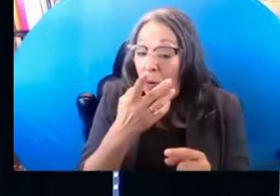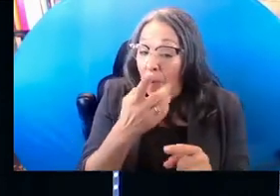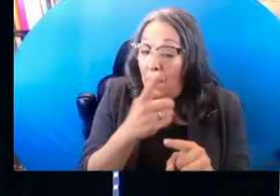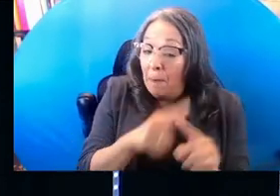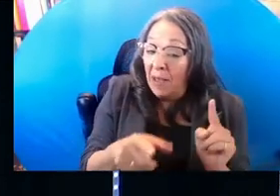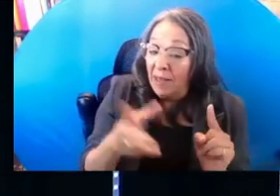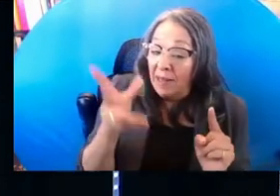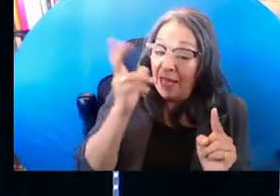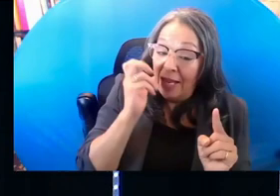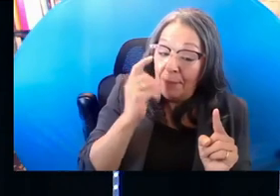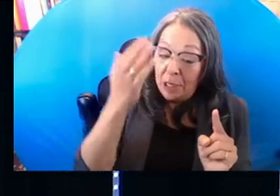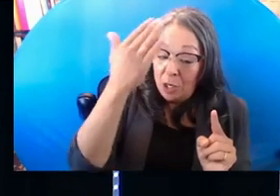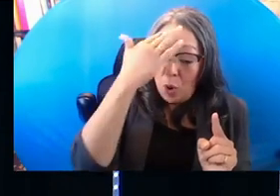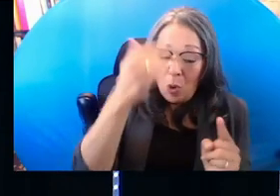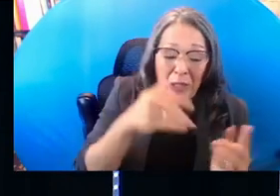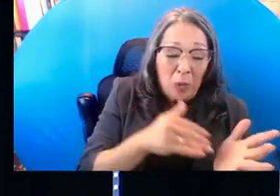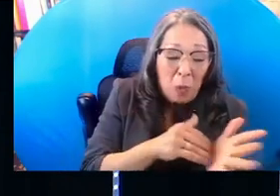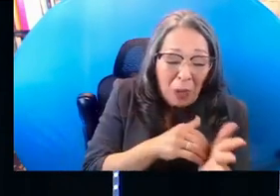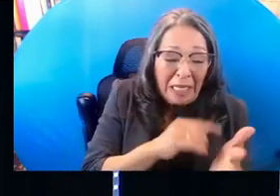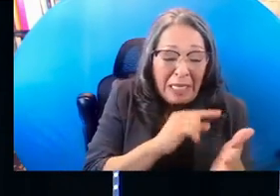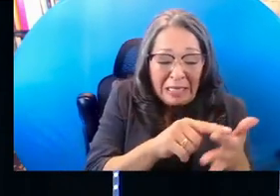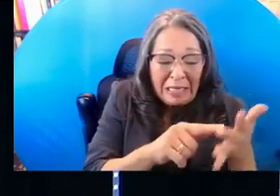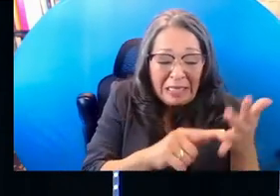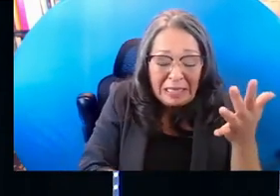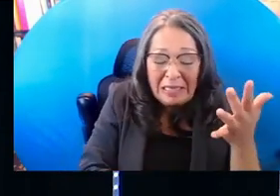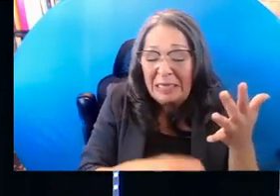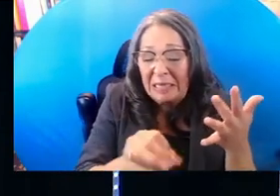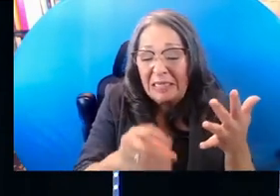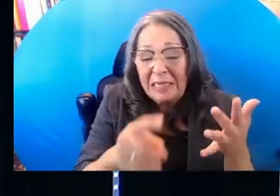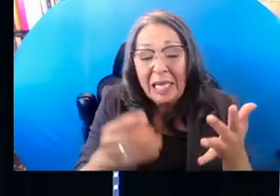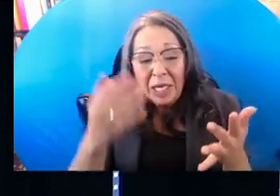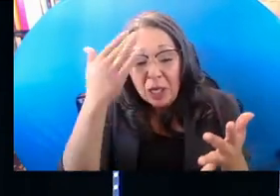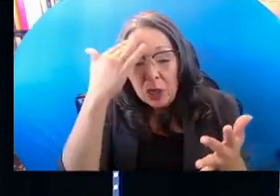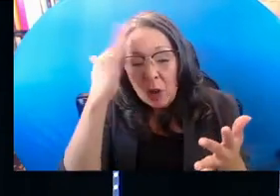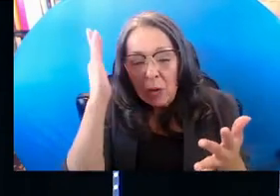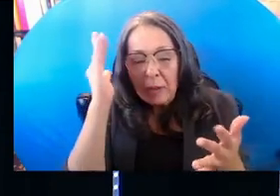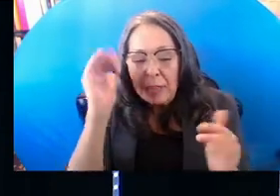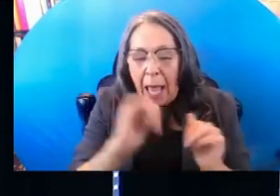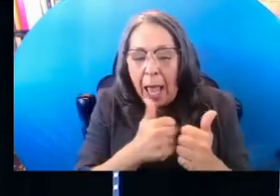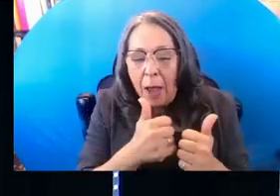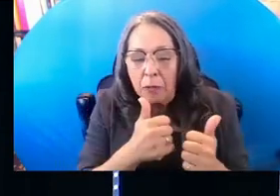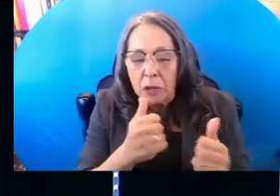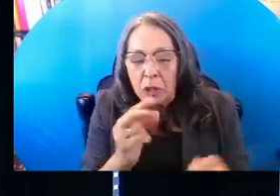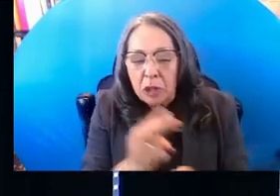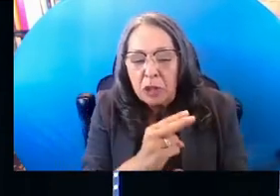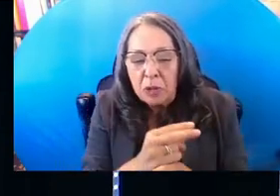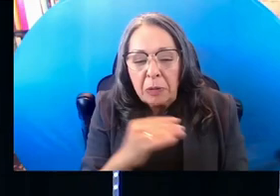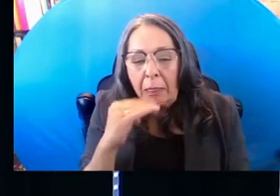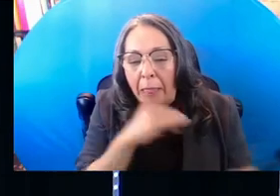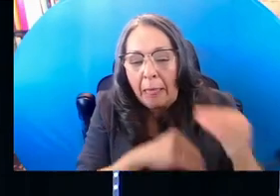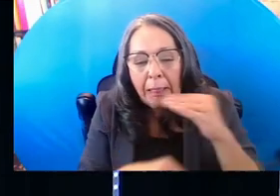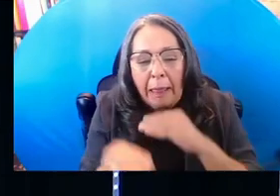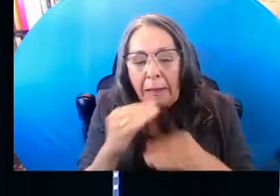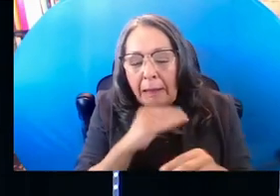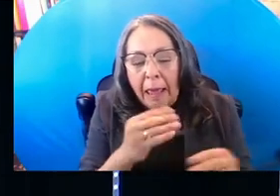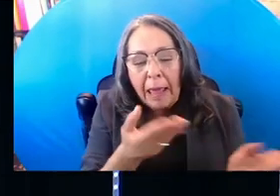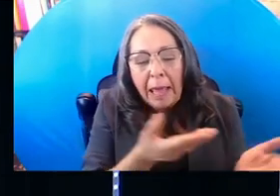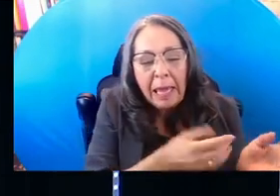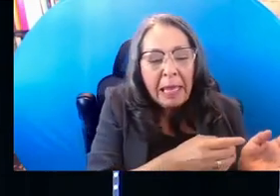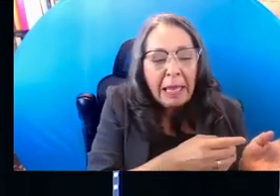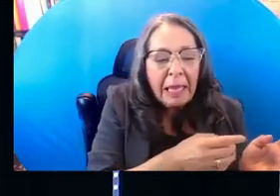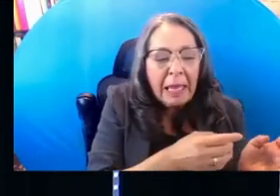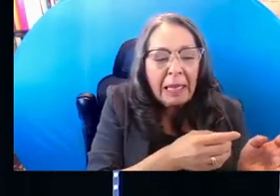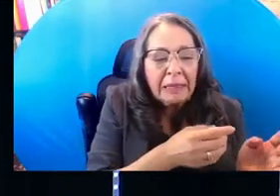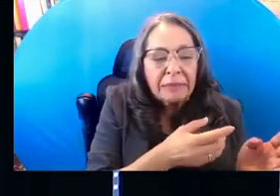are. All of us have different ones, and he knows what's really going to get us. And so he's going to use that. Again, at your weakest point, he's going to take you to the worst place.